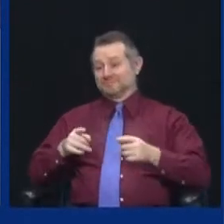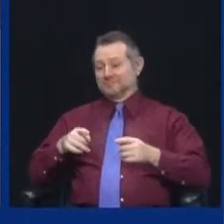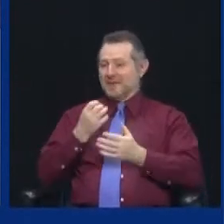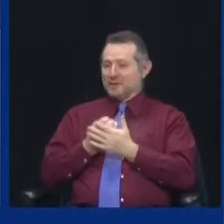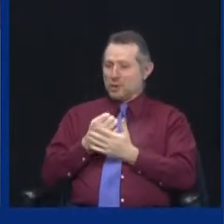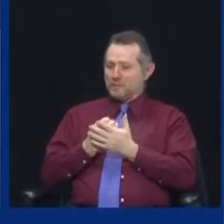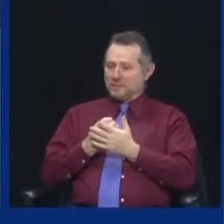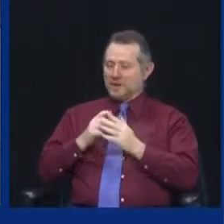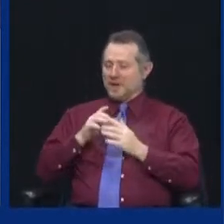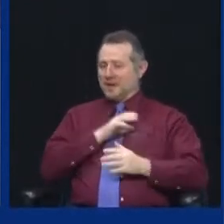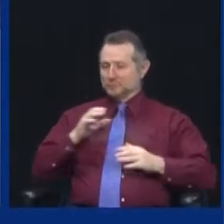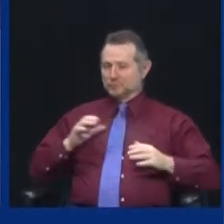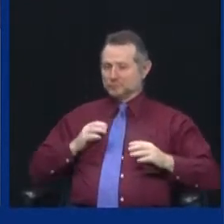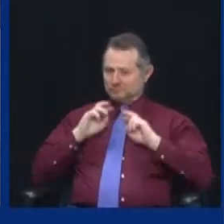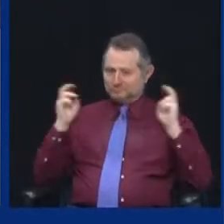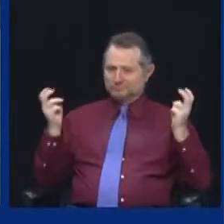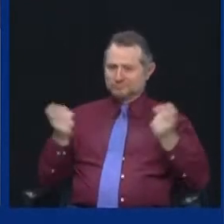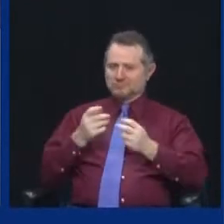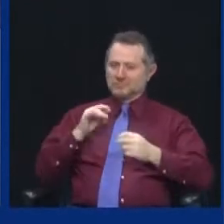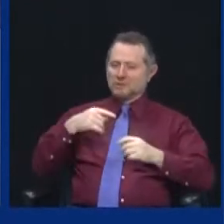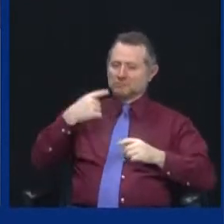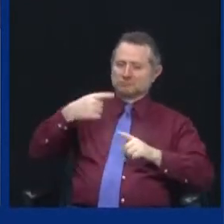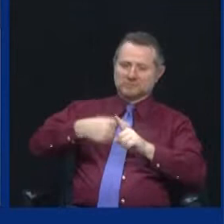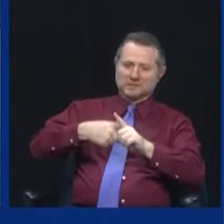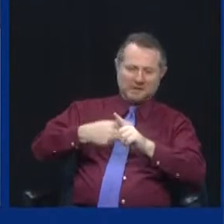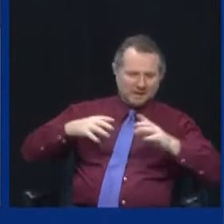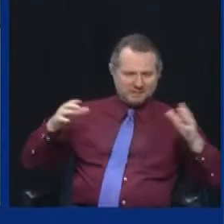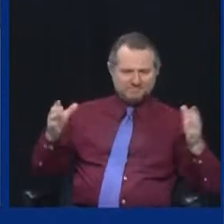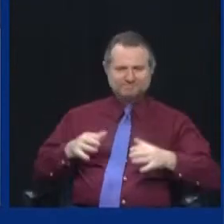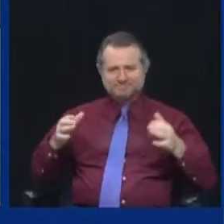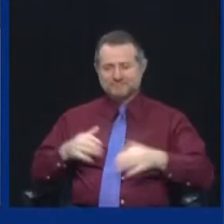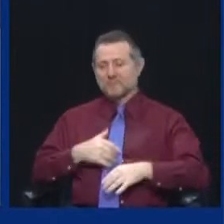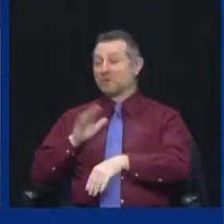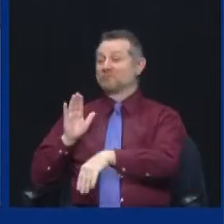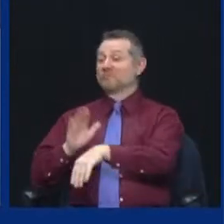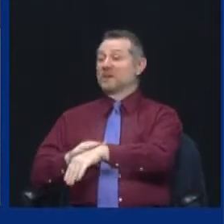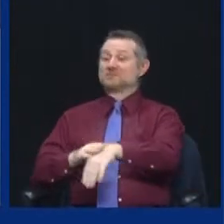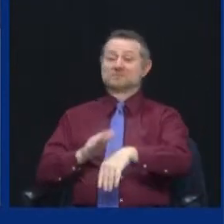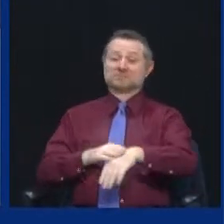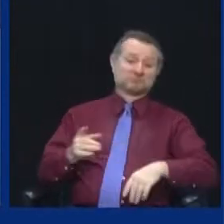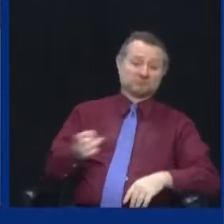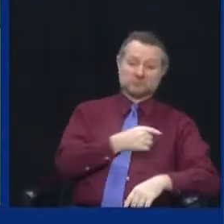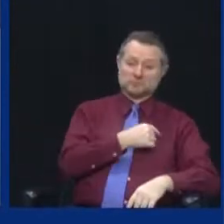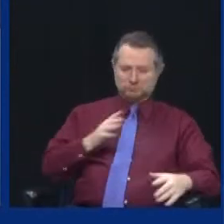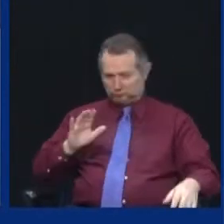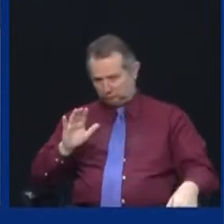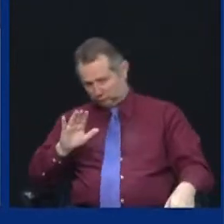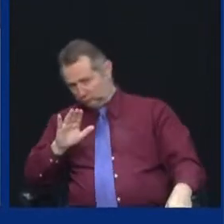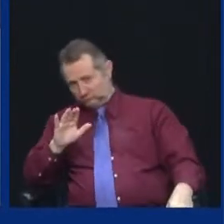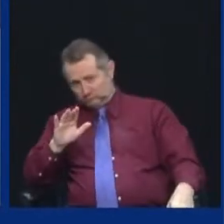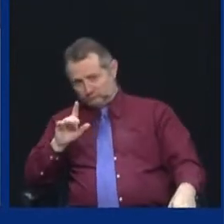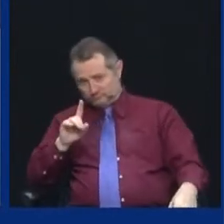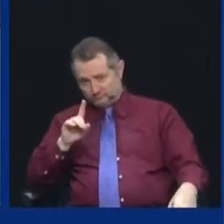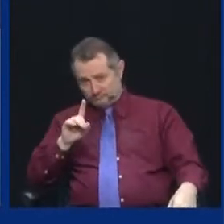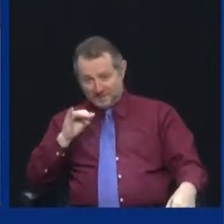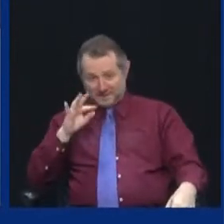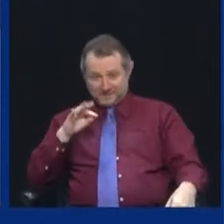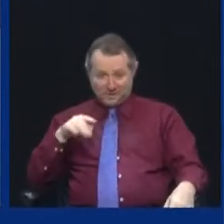months. And the caution is this: the worst thing you can do is to do